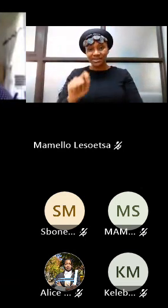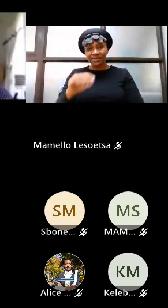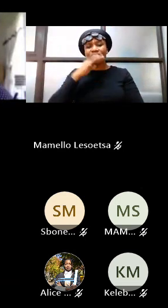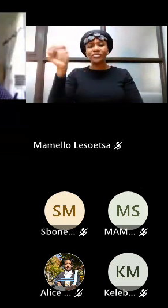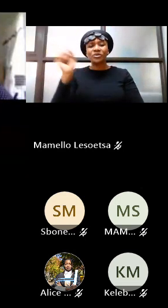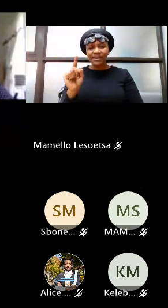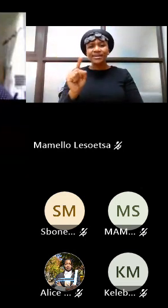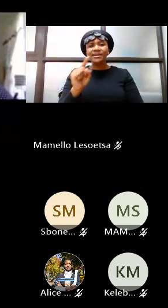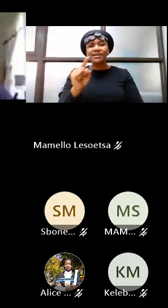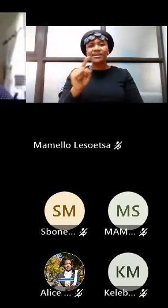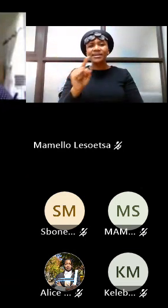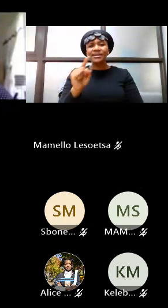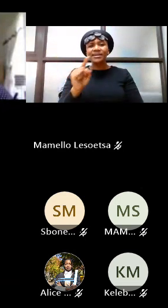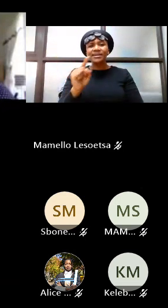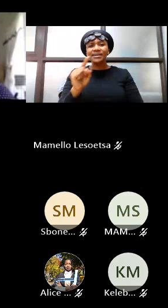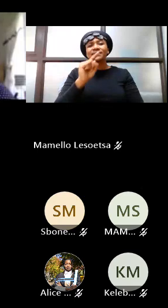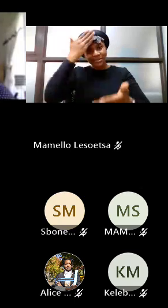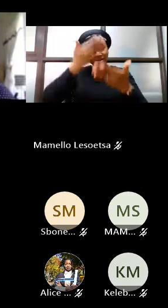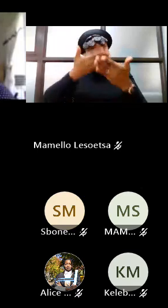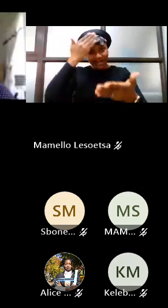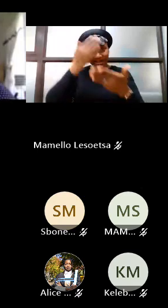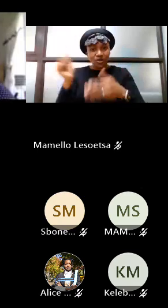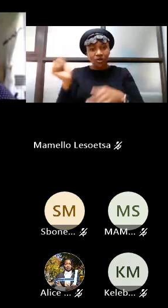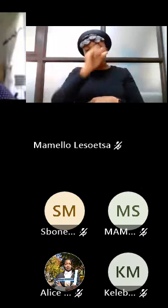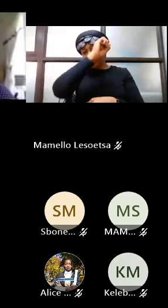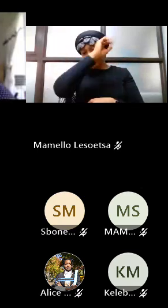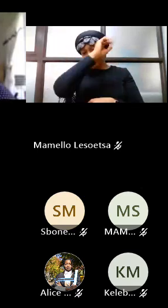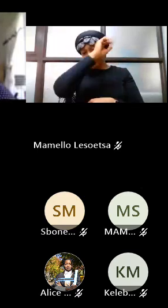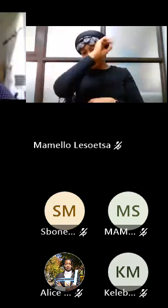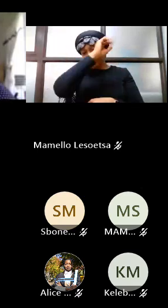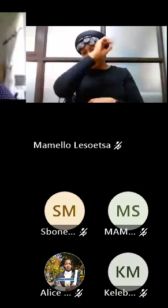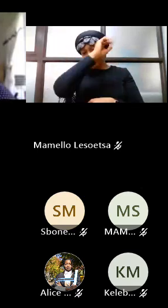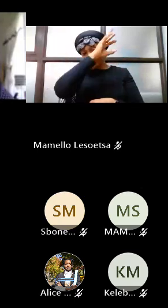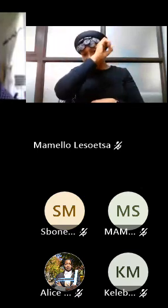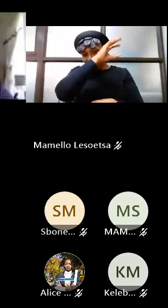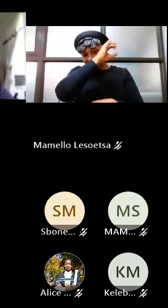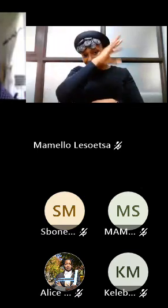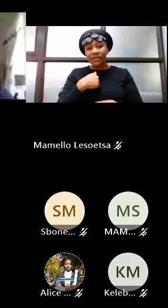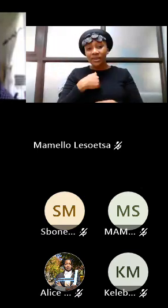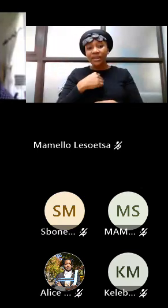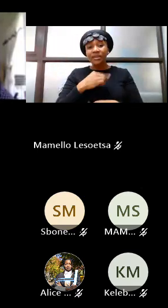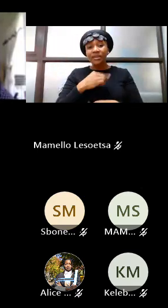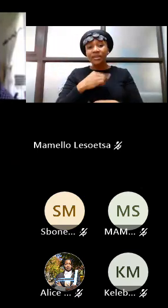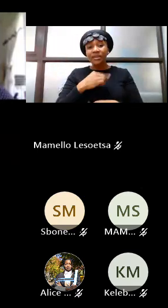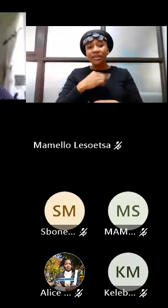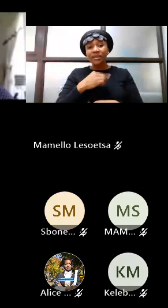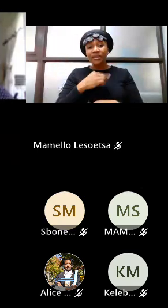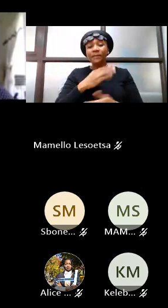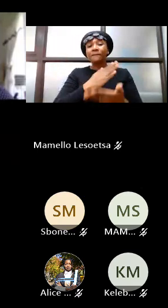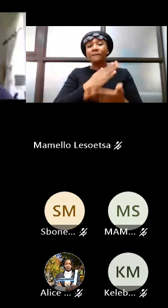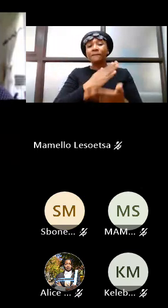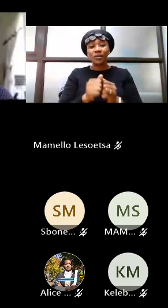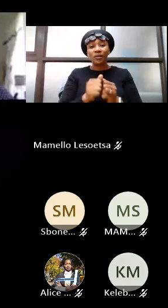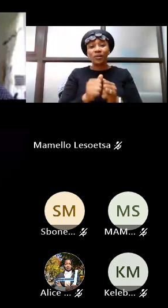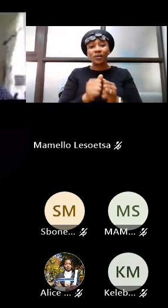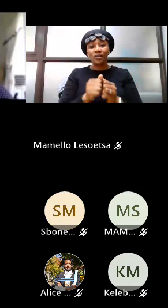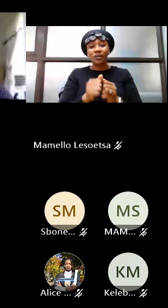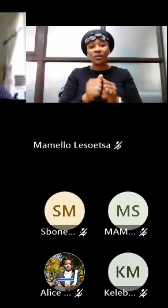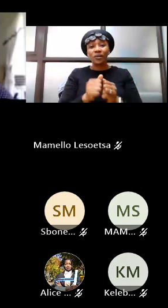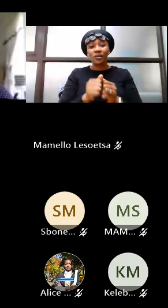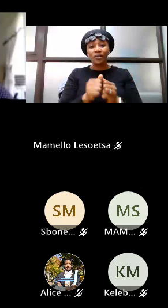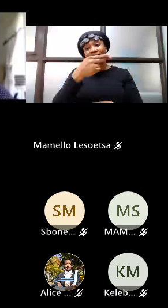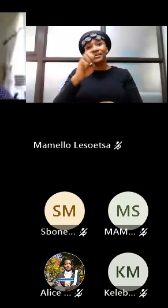MasterCard Foundation research study that I'm a part of with Professor Teresa Lorenzo. I'm sure you know her. I'm sure you know Sumaya Gabriels and everyone